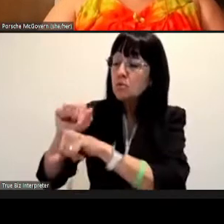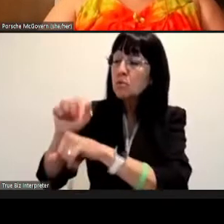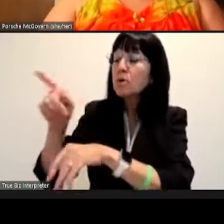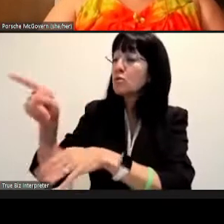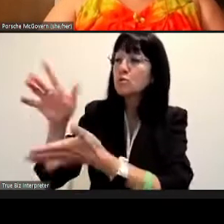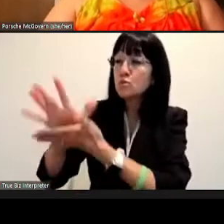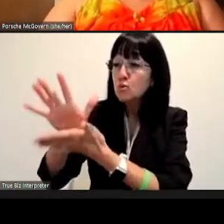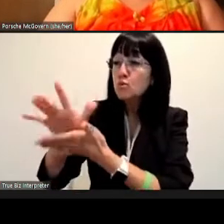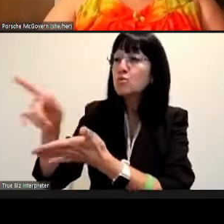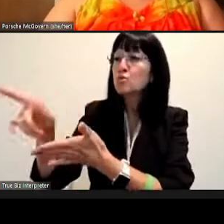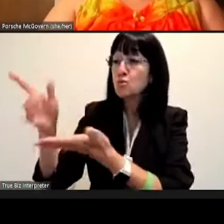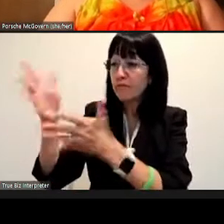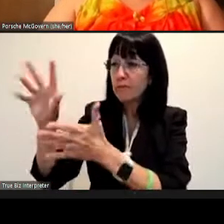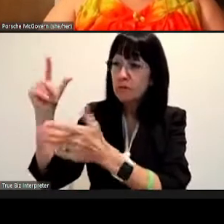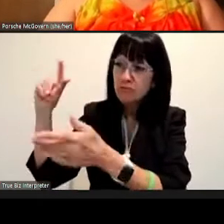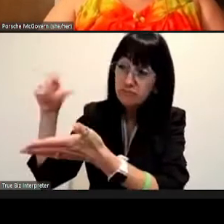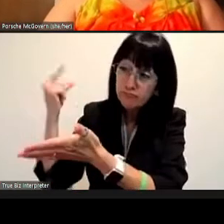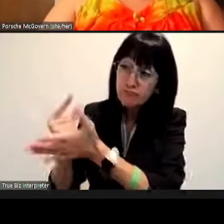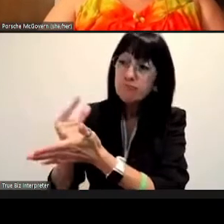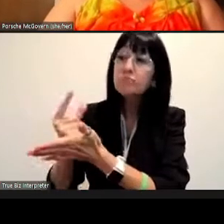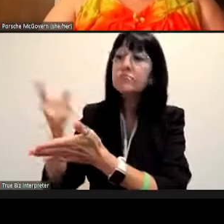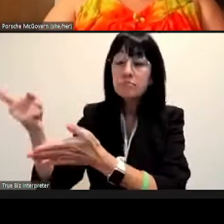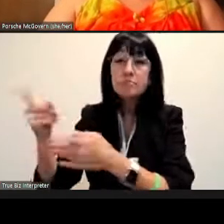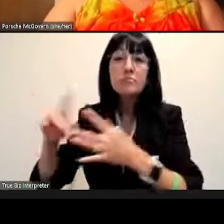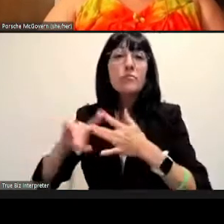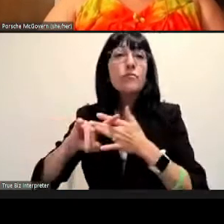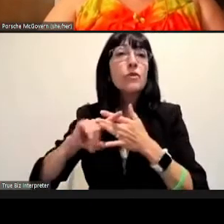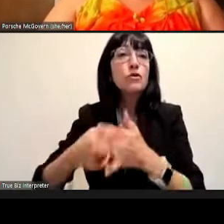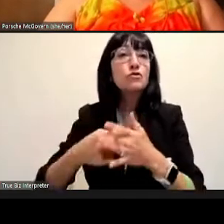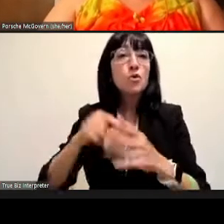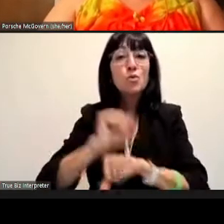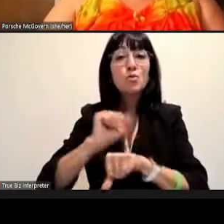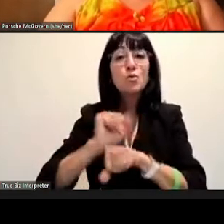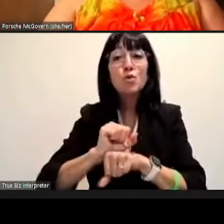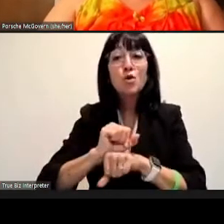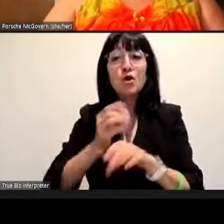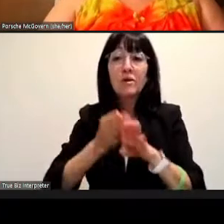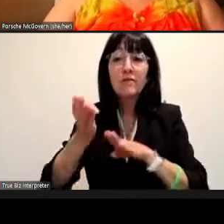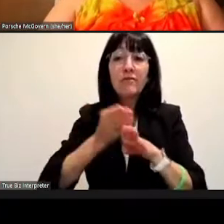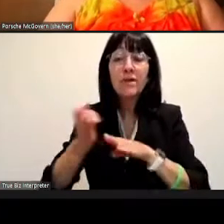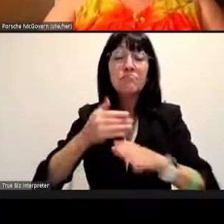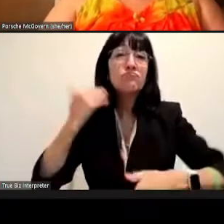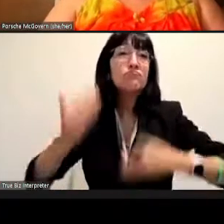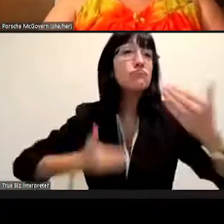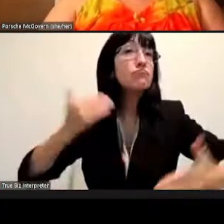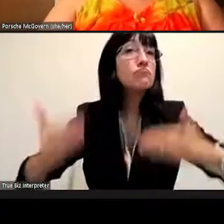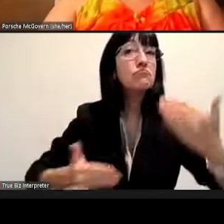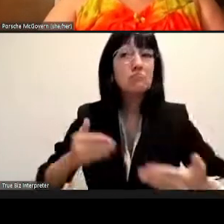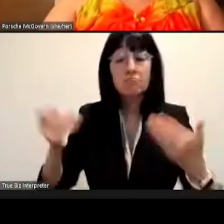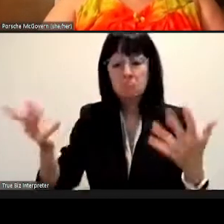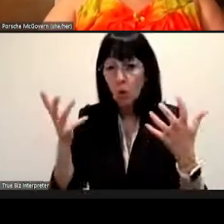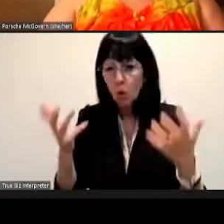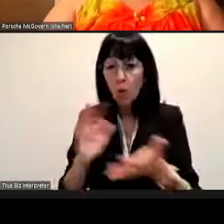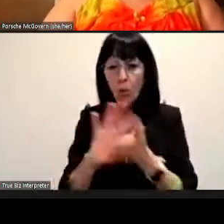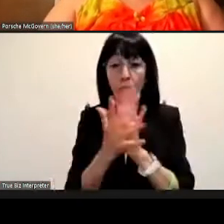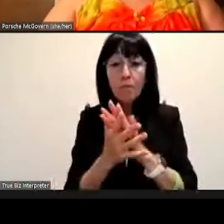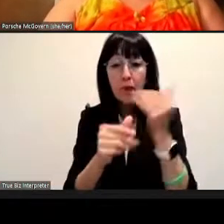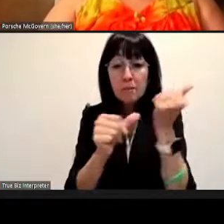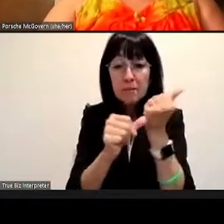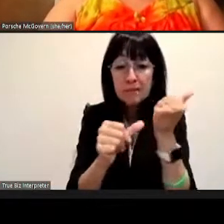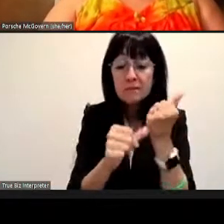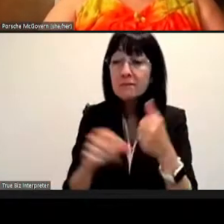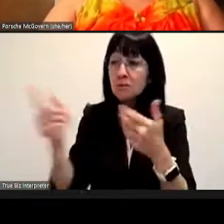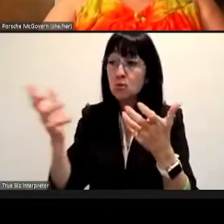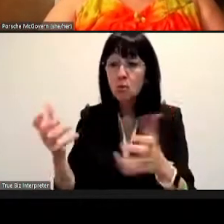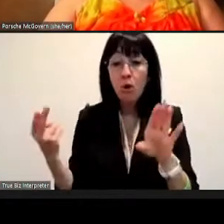in, is to just like bring them in the room and give them assistant if they want to be an assistant. If they want to be a co-designer, I'm open and